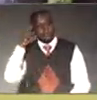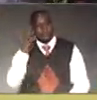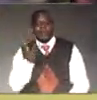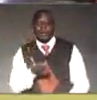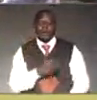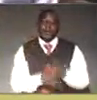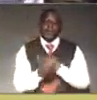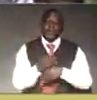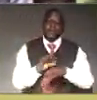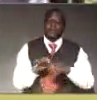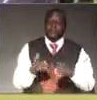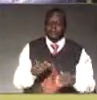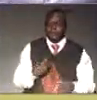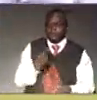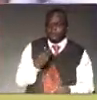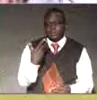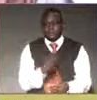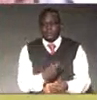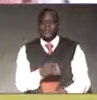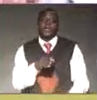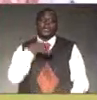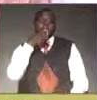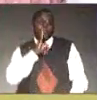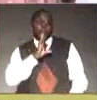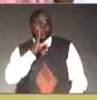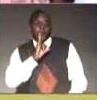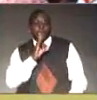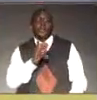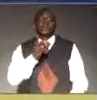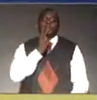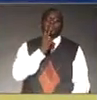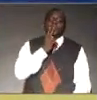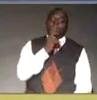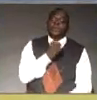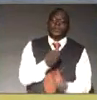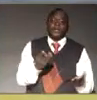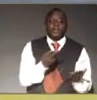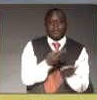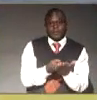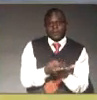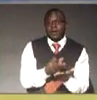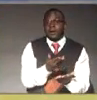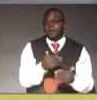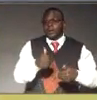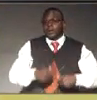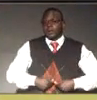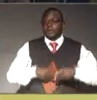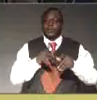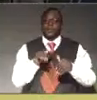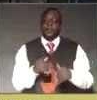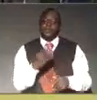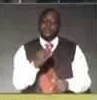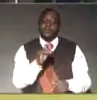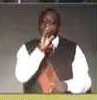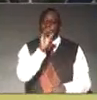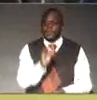are treated. He found out that alcohol and drug abuse topped the list of admitted cases, particularly young people, accounting for